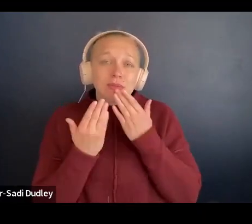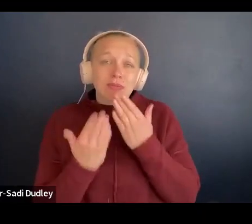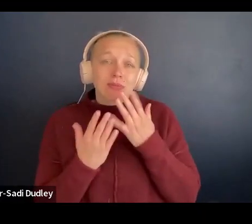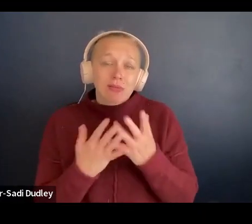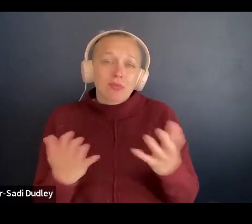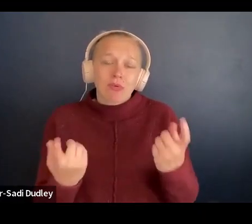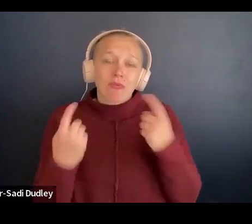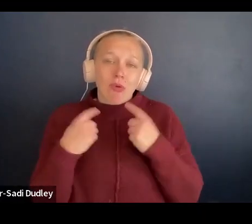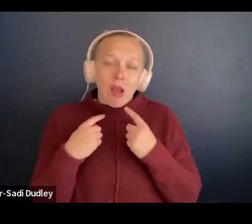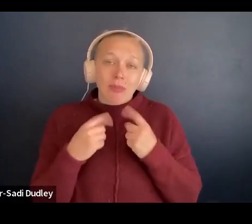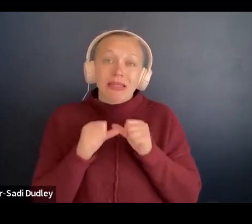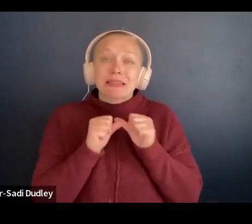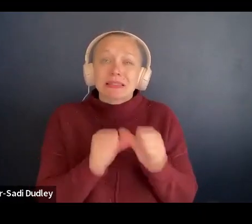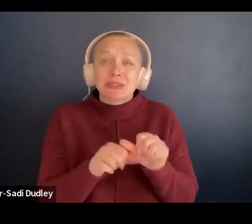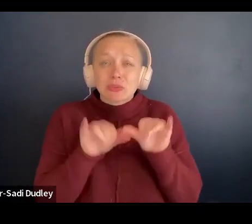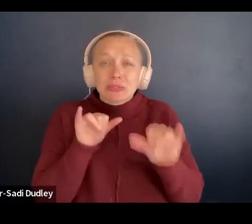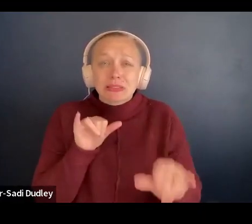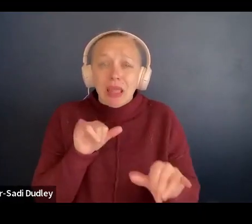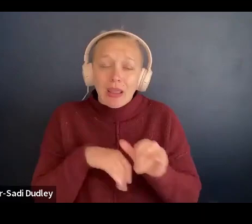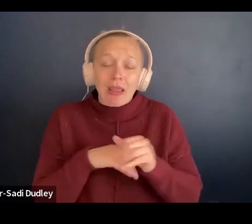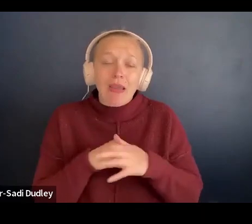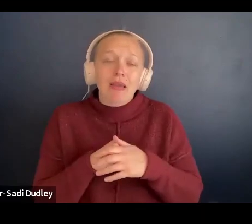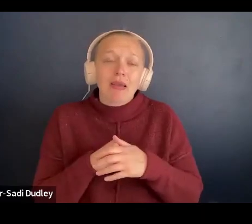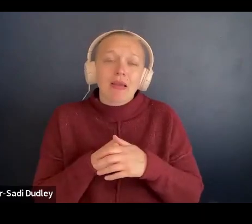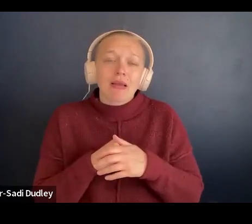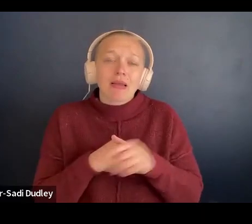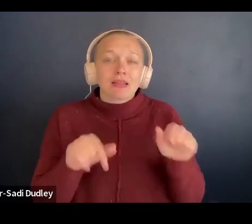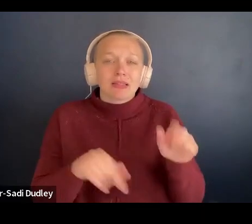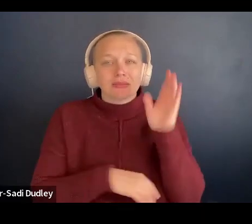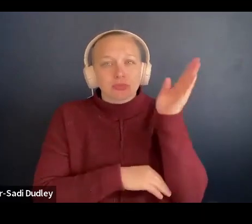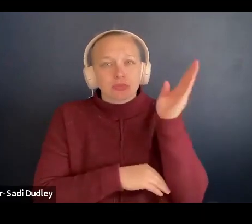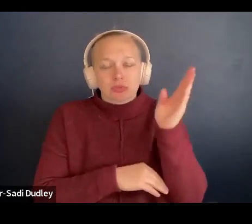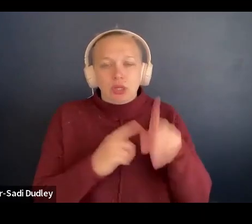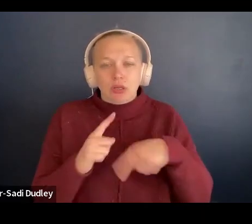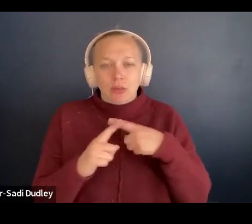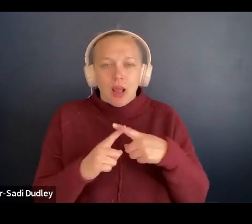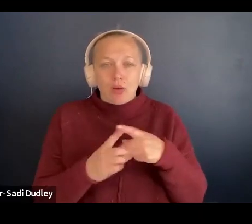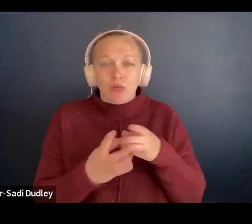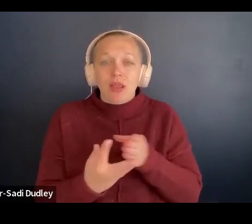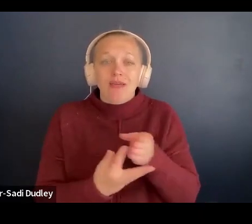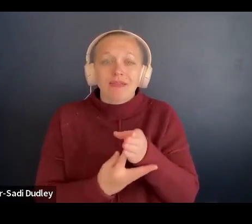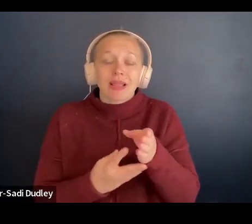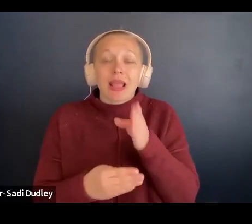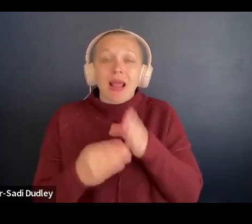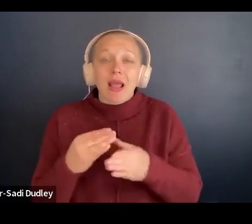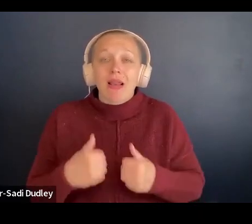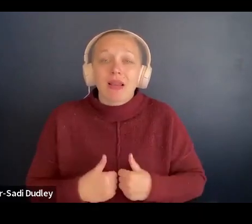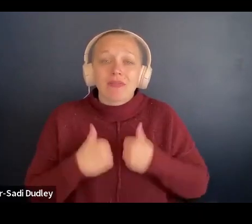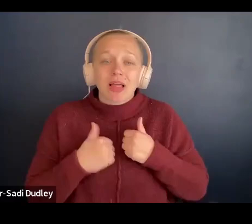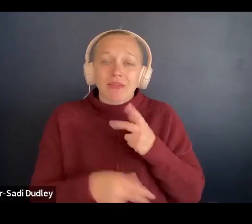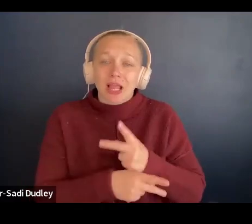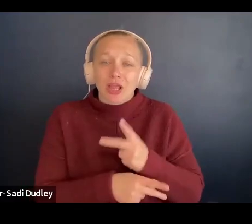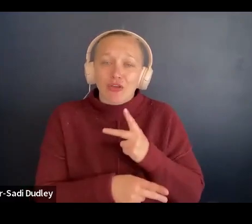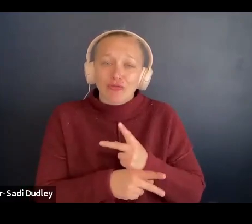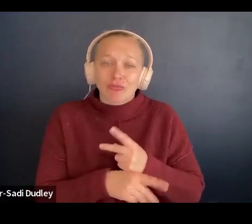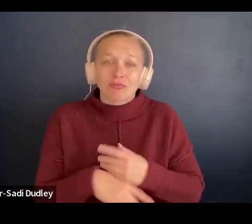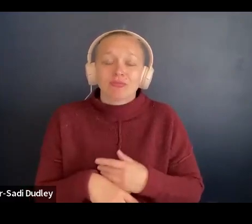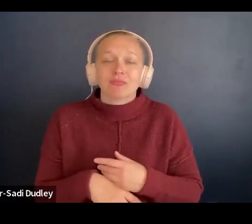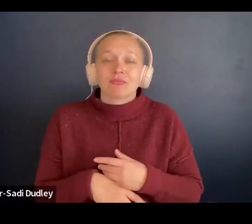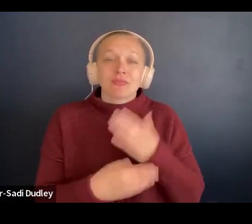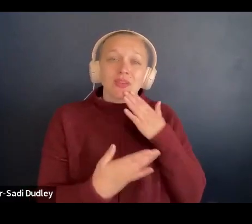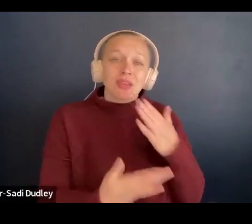for participating today in this presentation on navigating end-of-life care. I want to thank